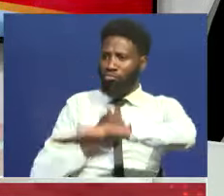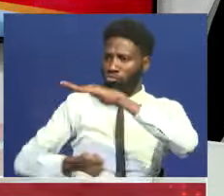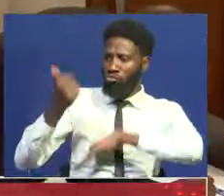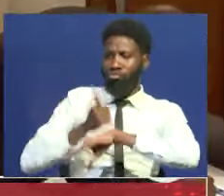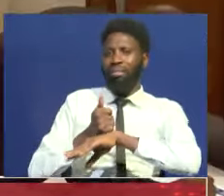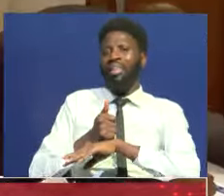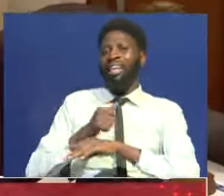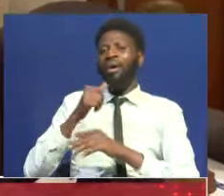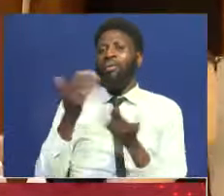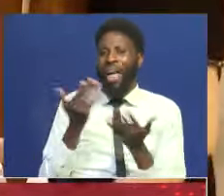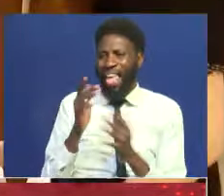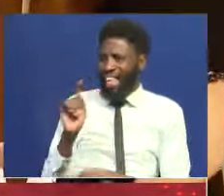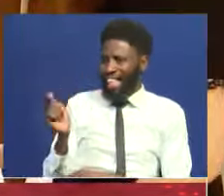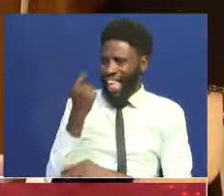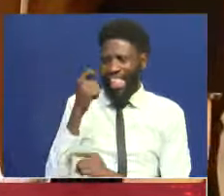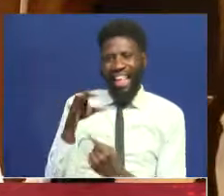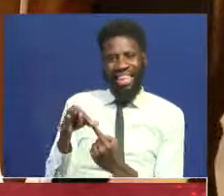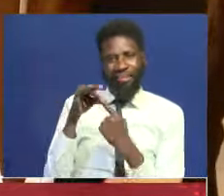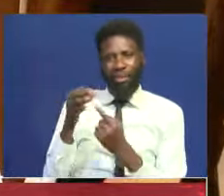zones.